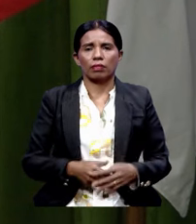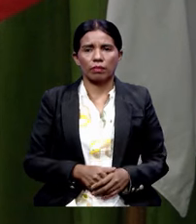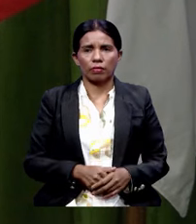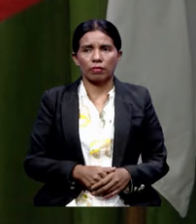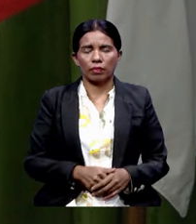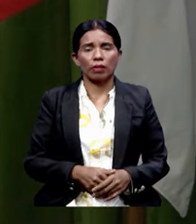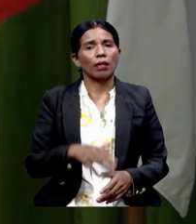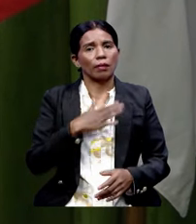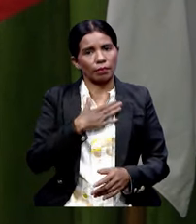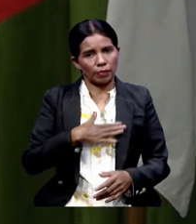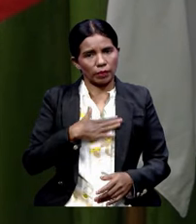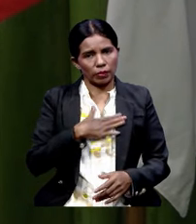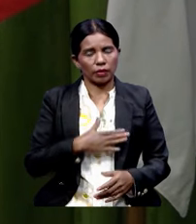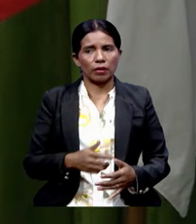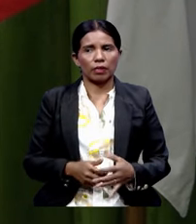please,